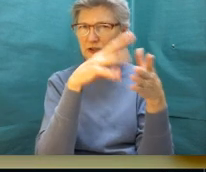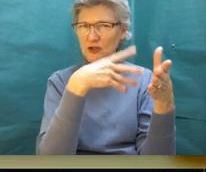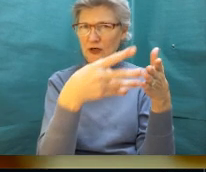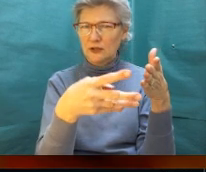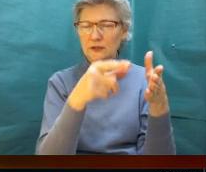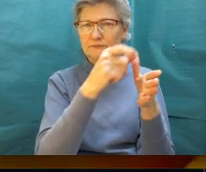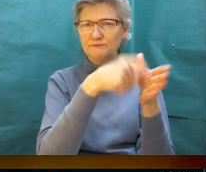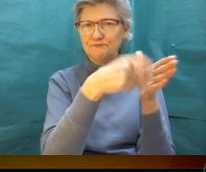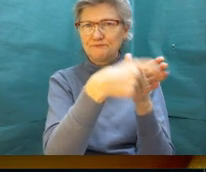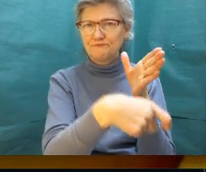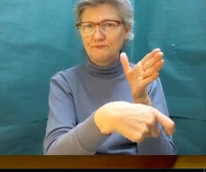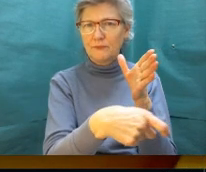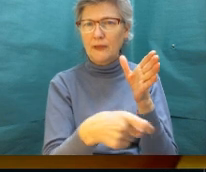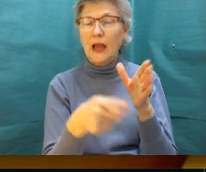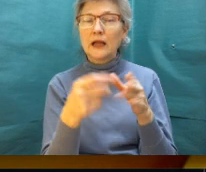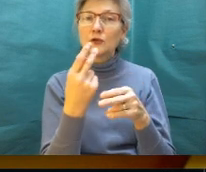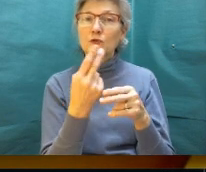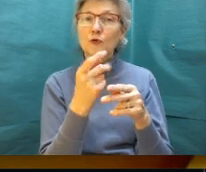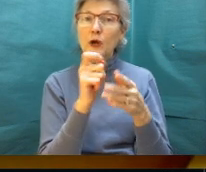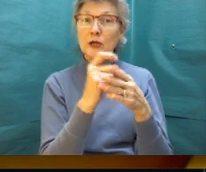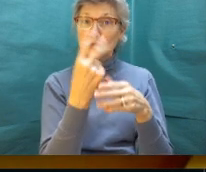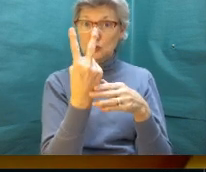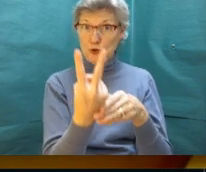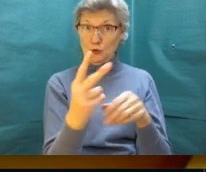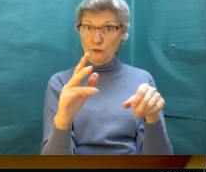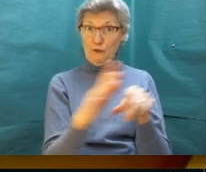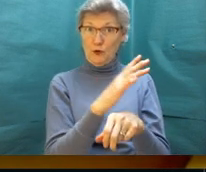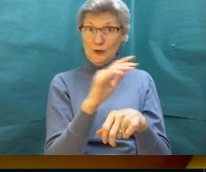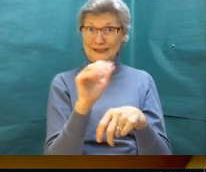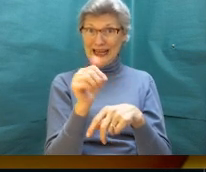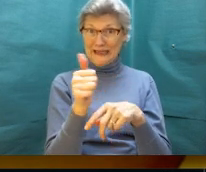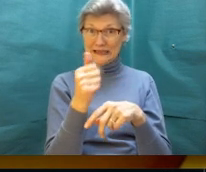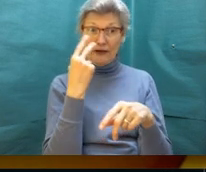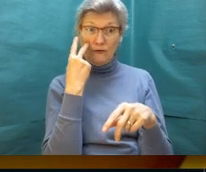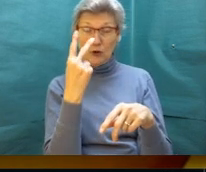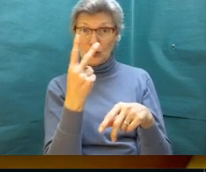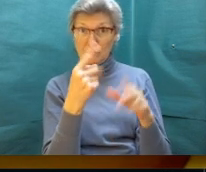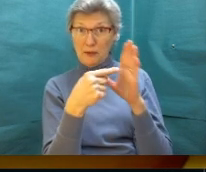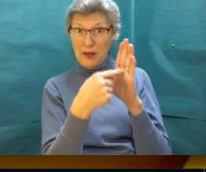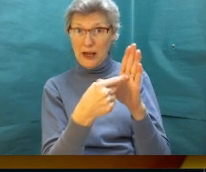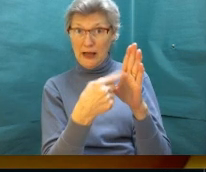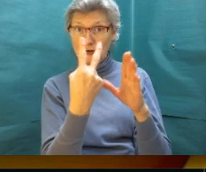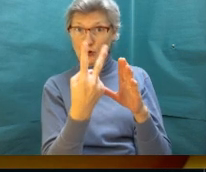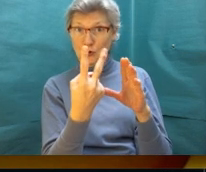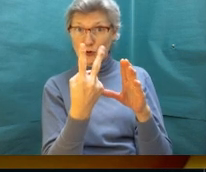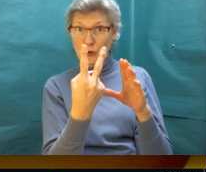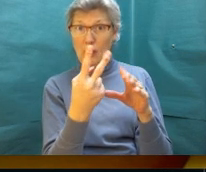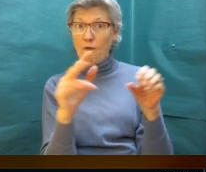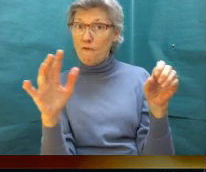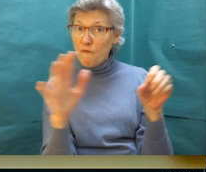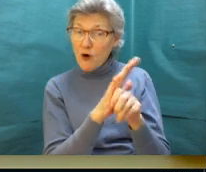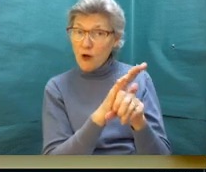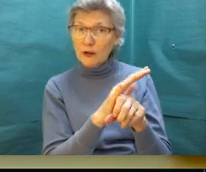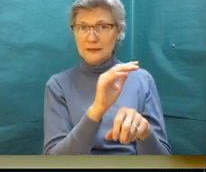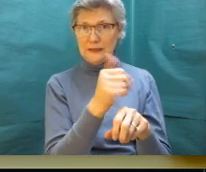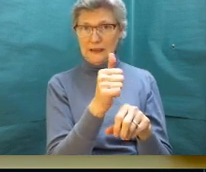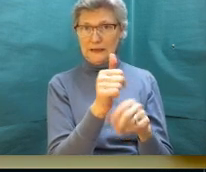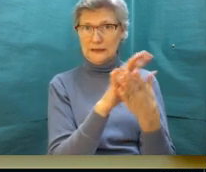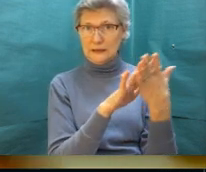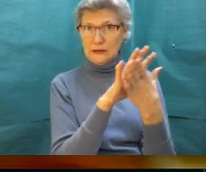know that I can write 2 full tenths because if I look at my model here, I have 2 entire tenths that are